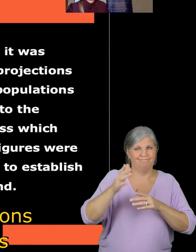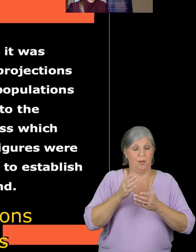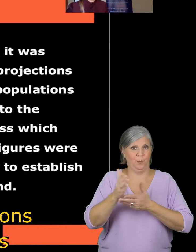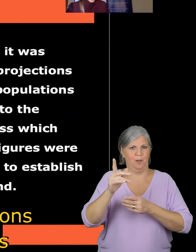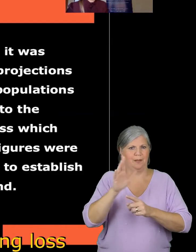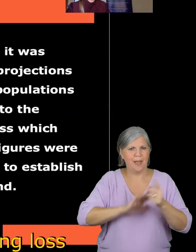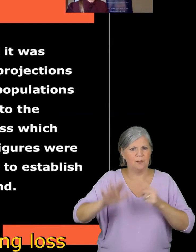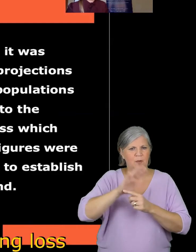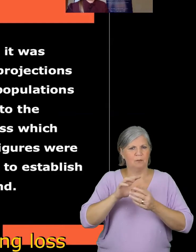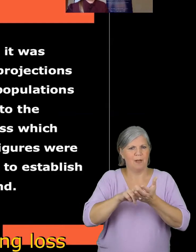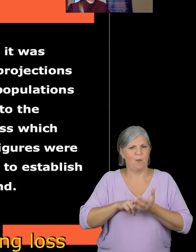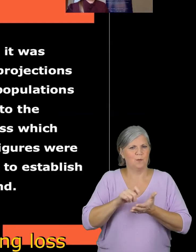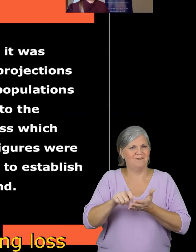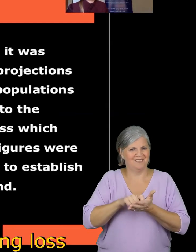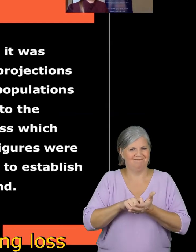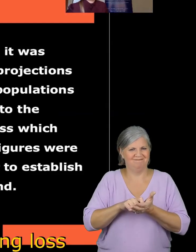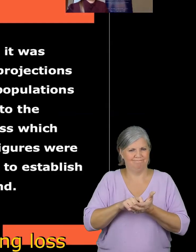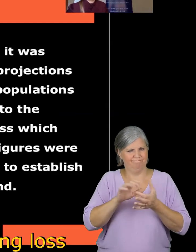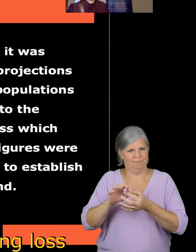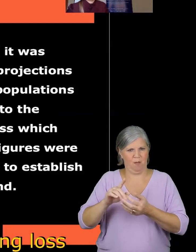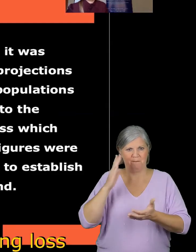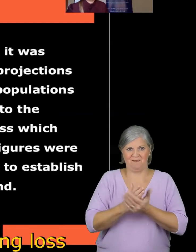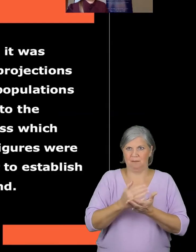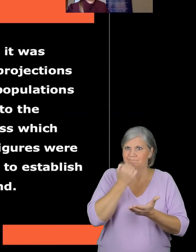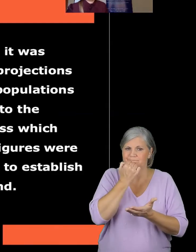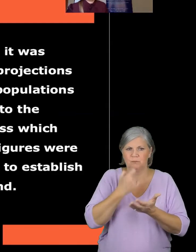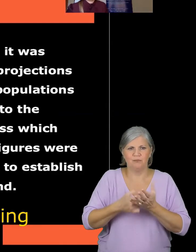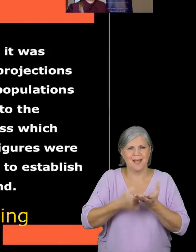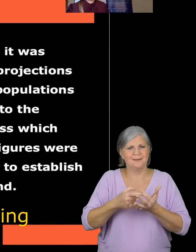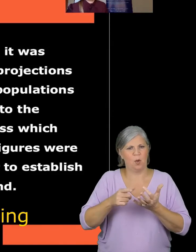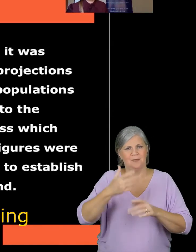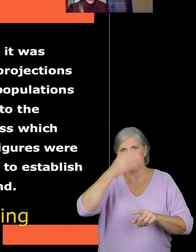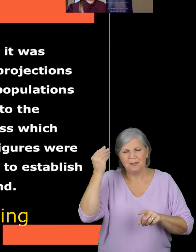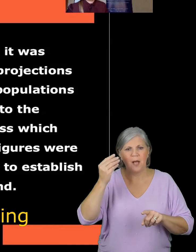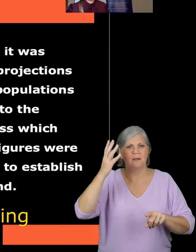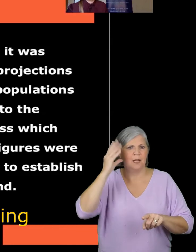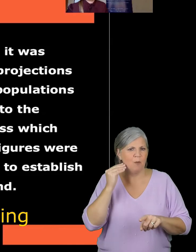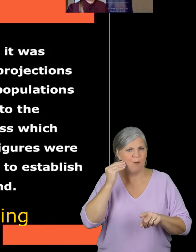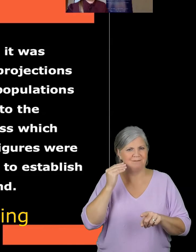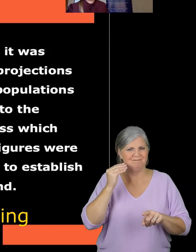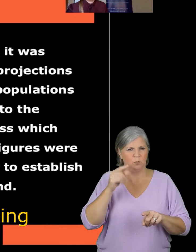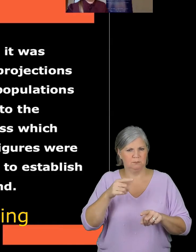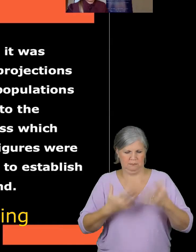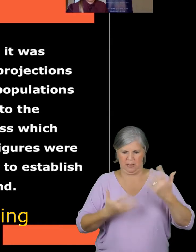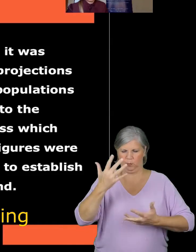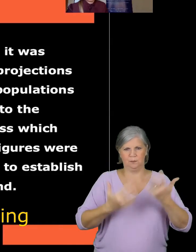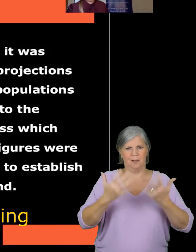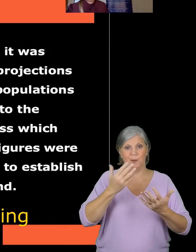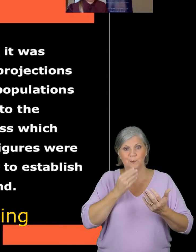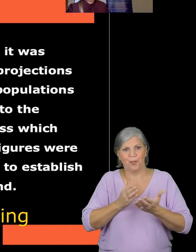from the National Records Office to the prevalence rates for dementia and hearing loss, which were calculated using the Davis